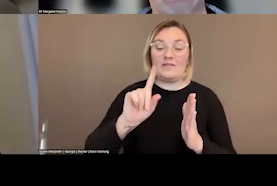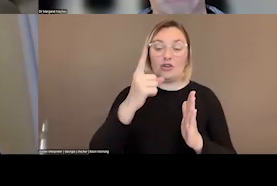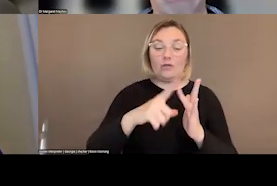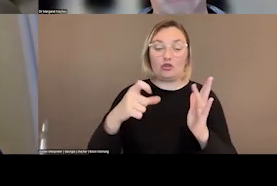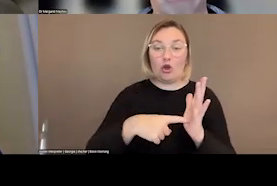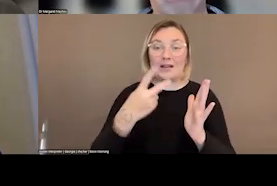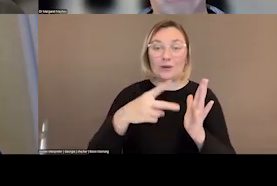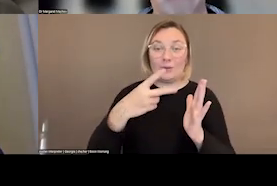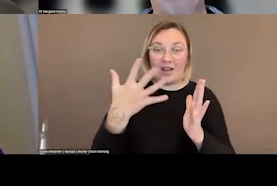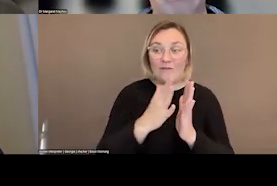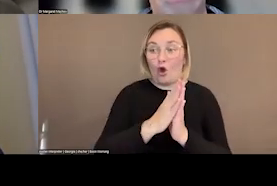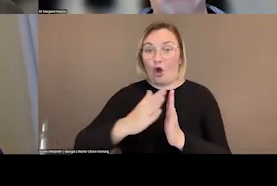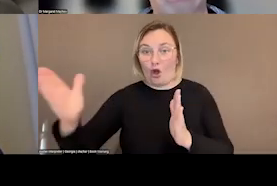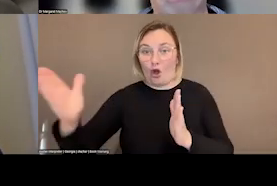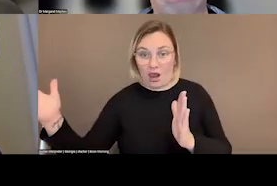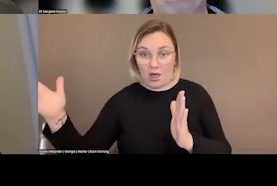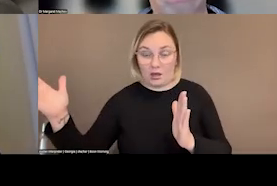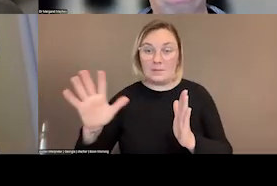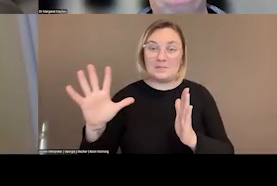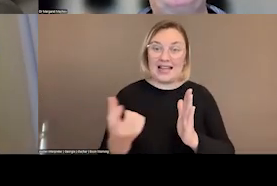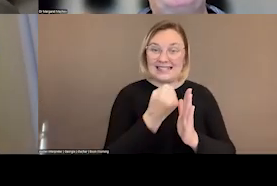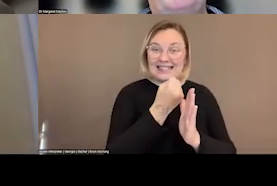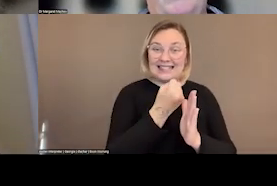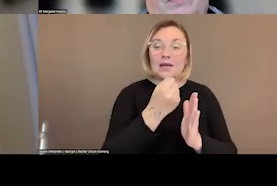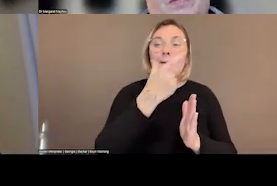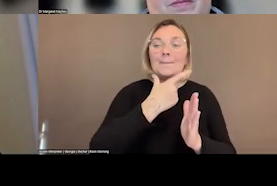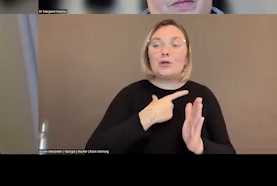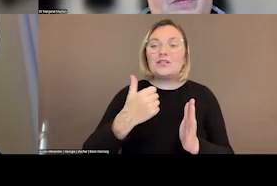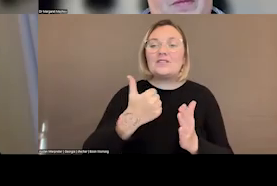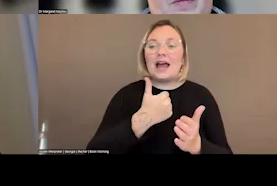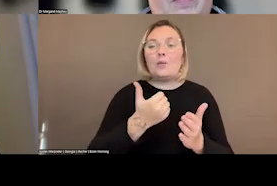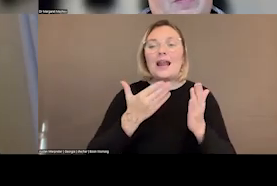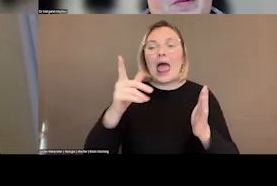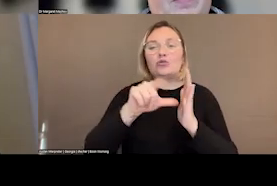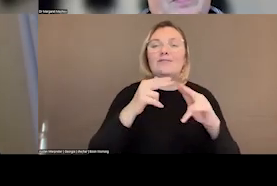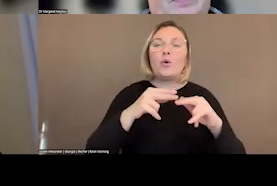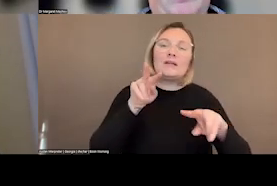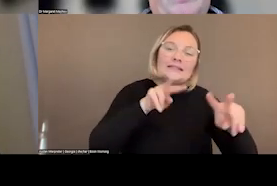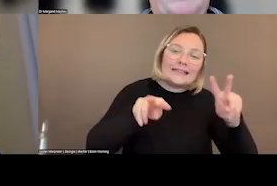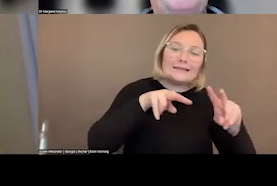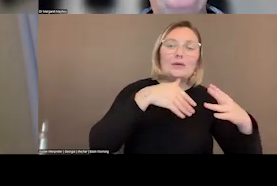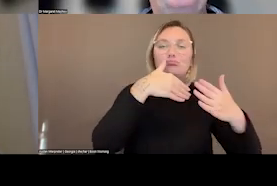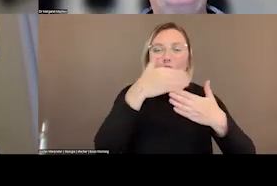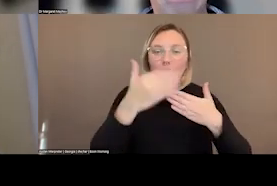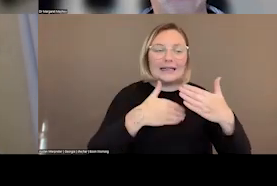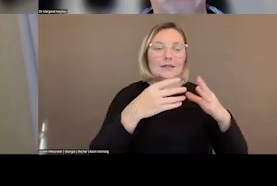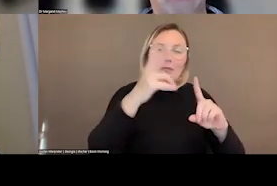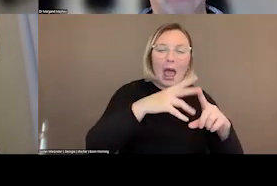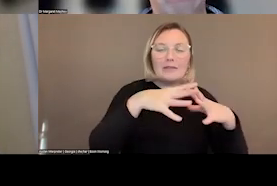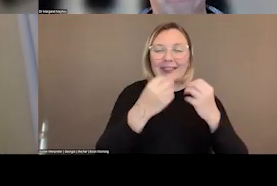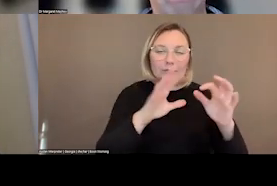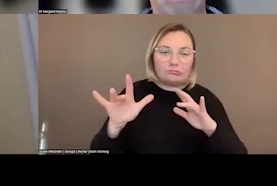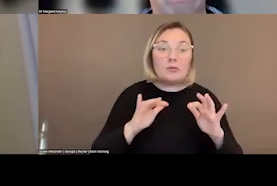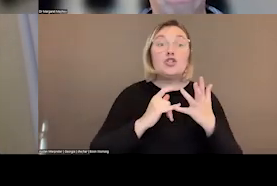2025 onwards, Mm. because if we need to allow time for the assessment process, everything like that. Yep. So let's